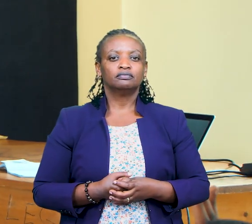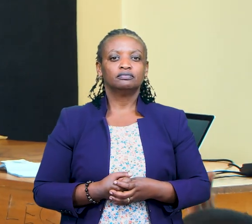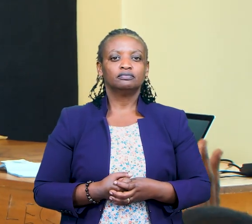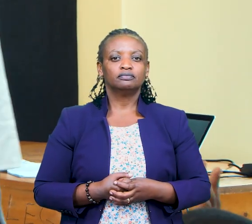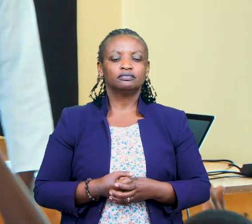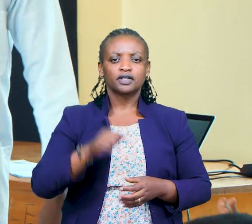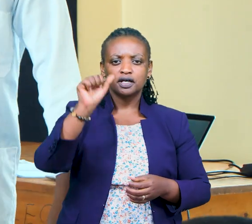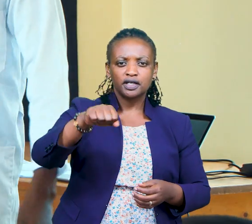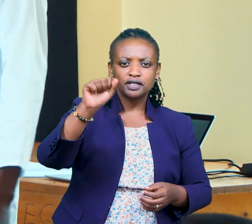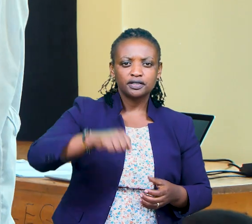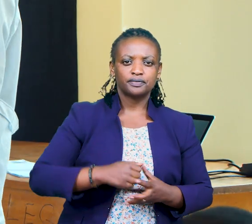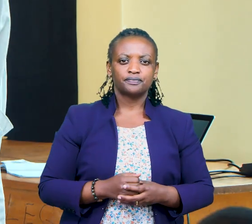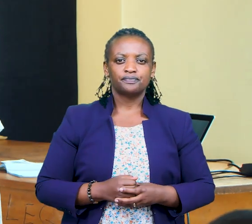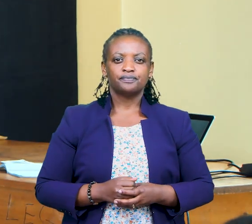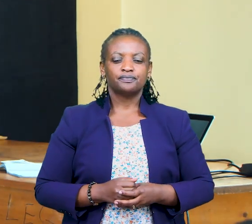Yes?